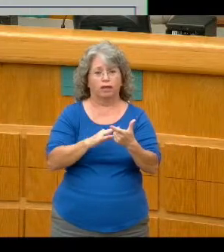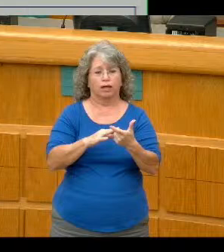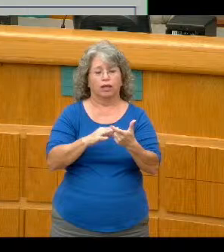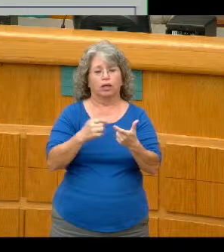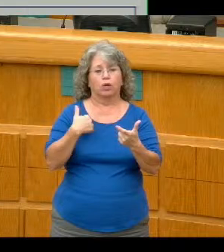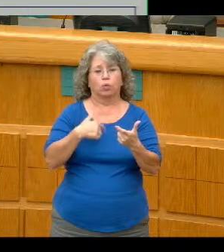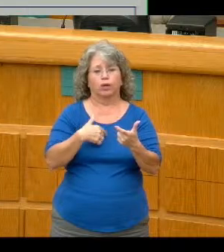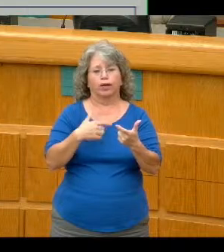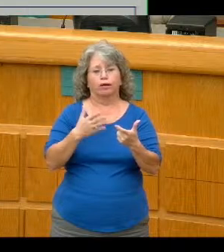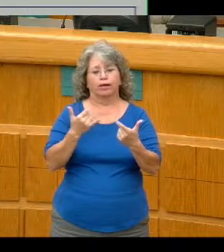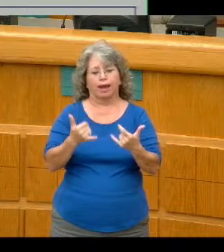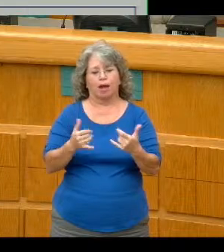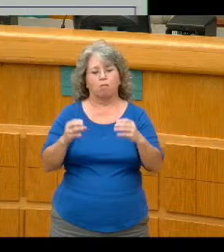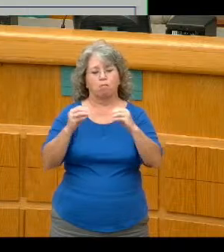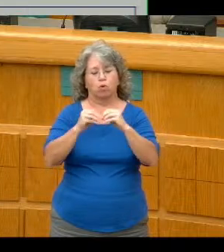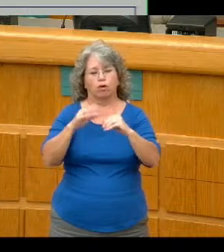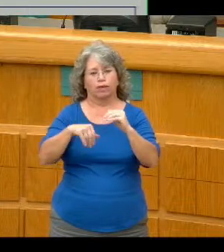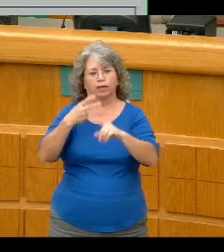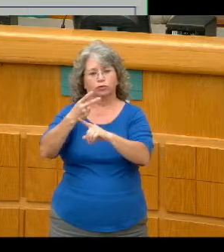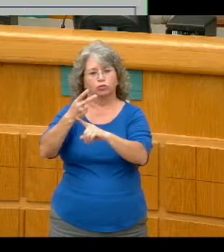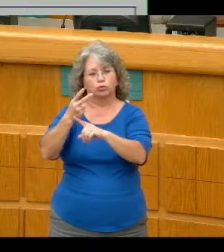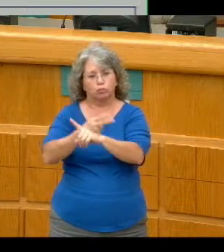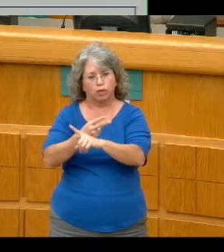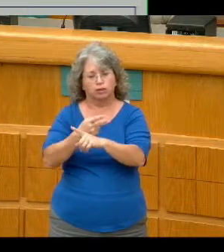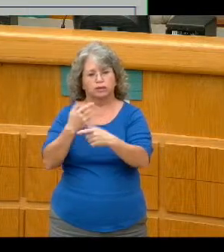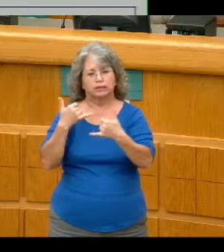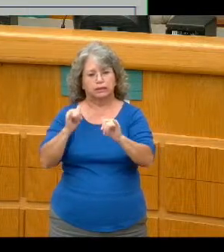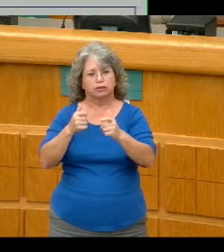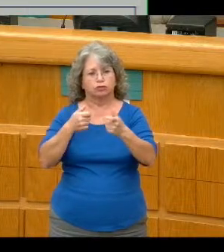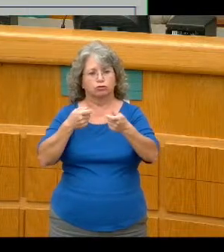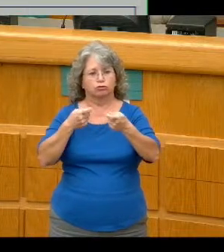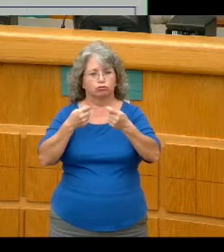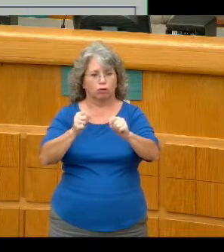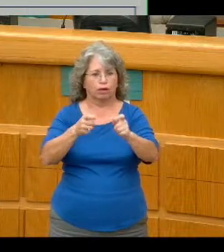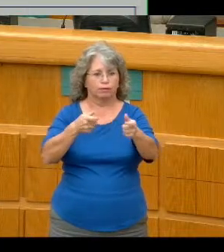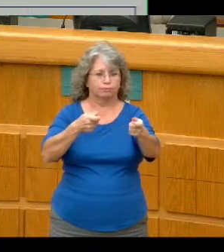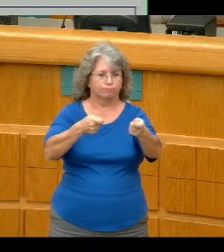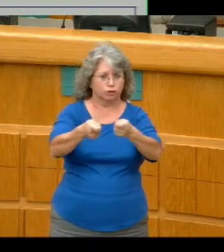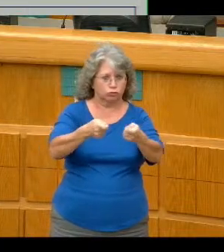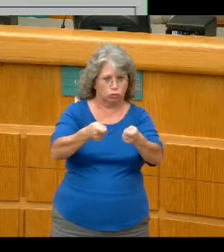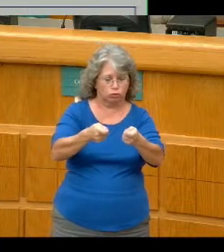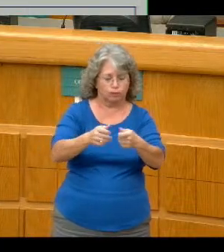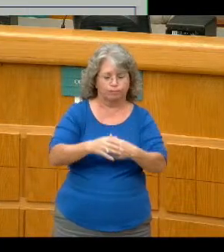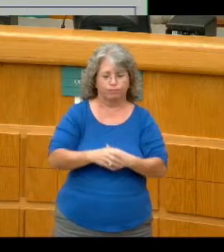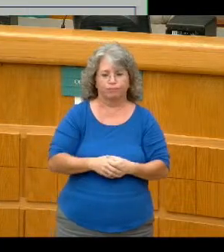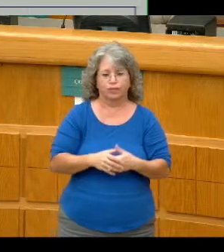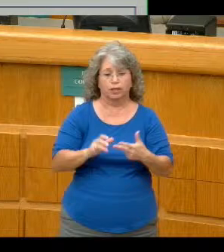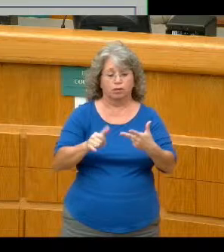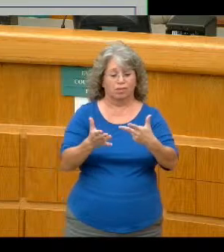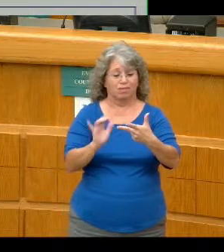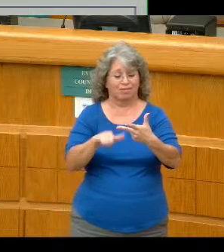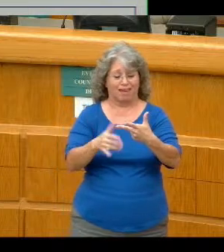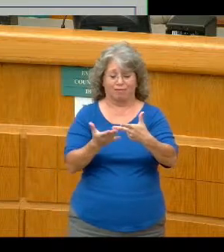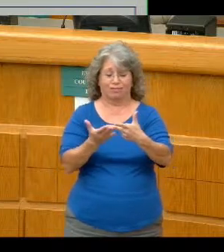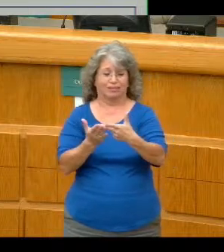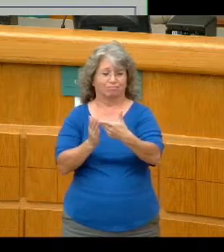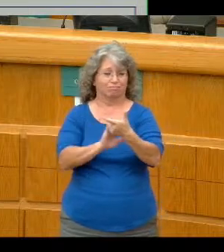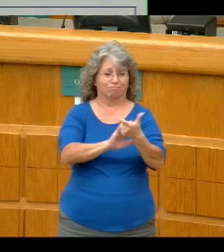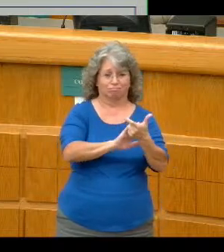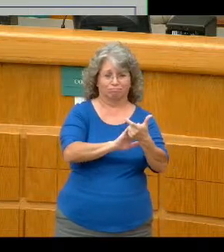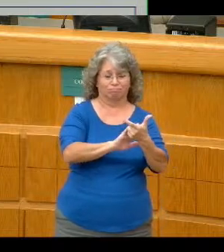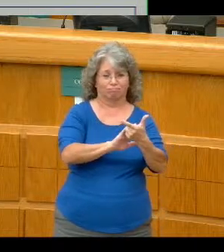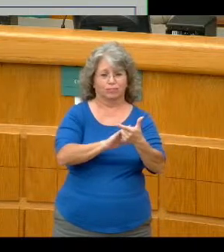3, we're at well over 2 months of trying to get COVID under control now after that 1 month of Open Texas Phase 3. 3